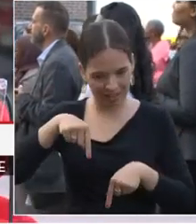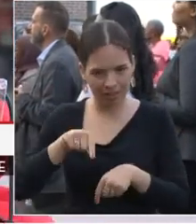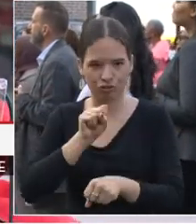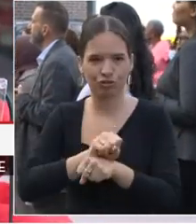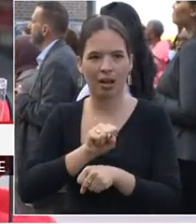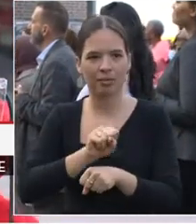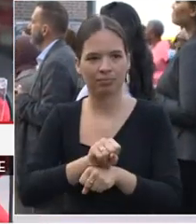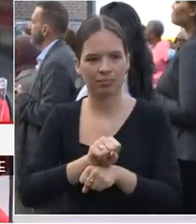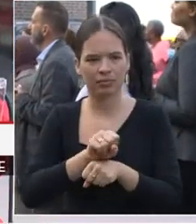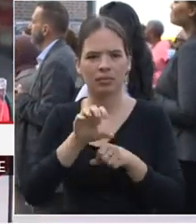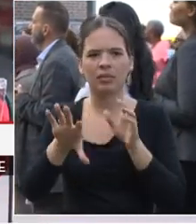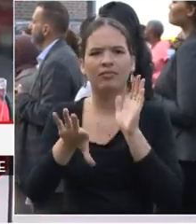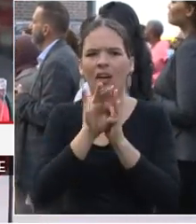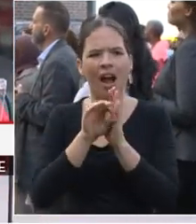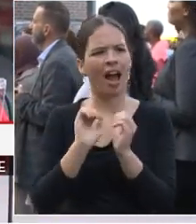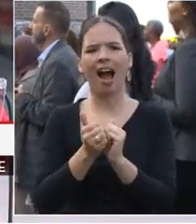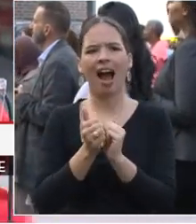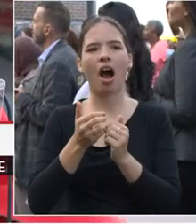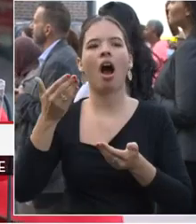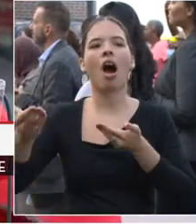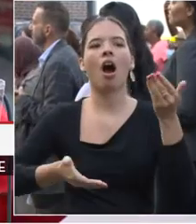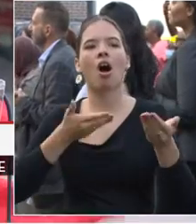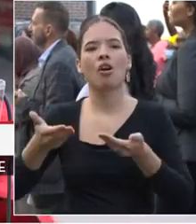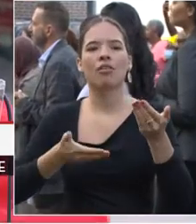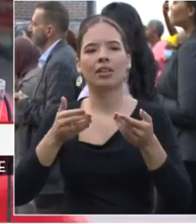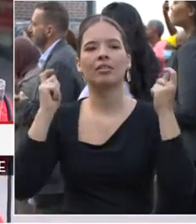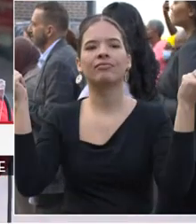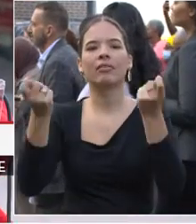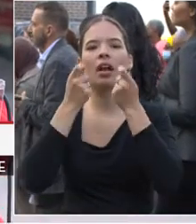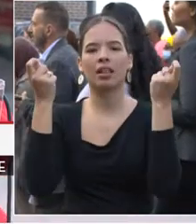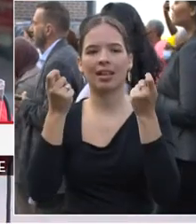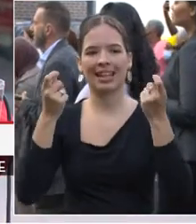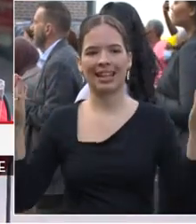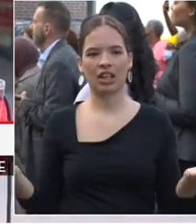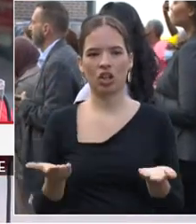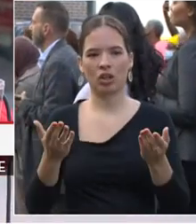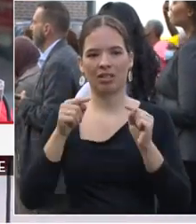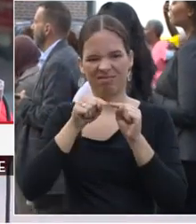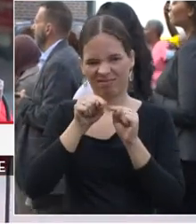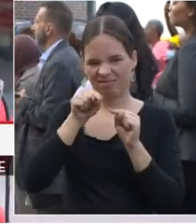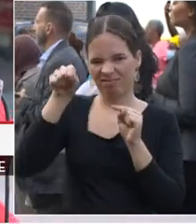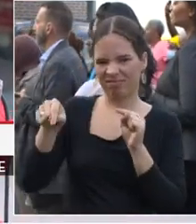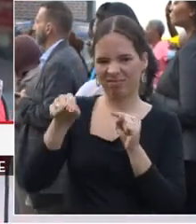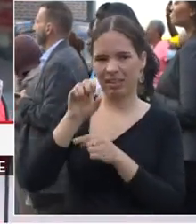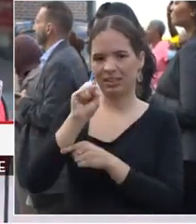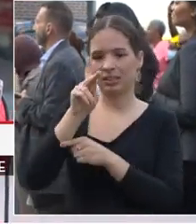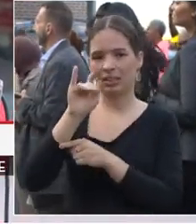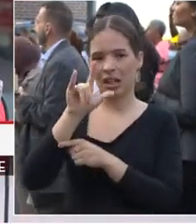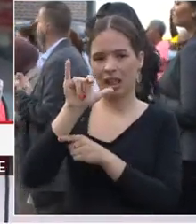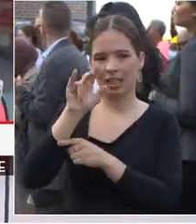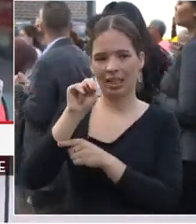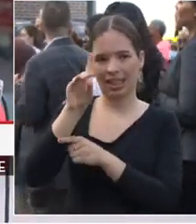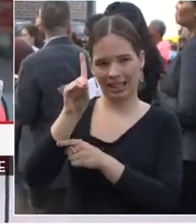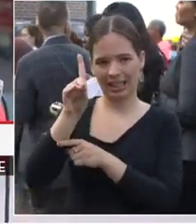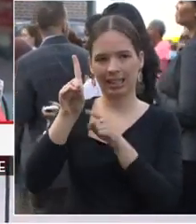through a hiring fair held right across the street at the Skyland Workforce Center,